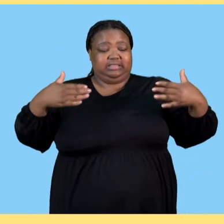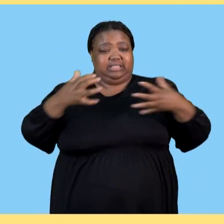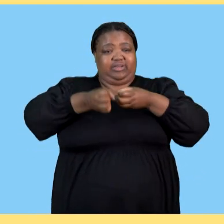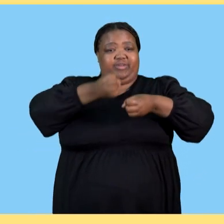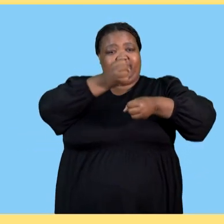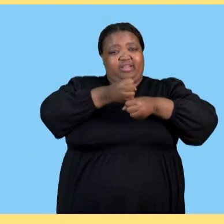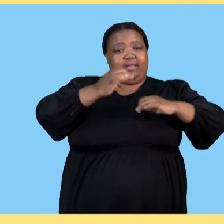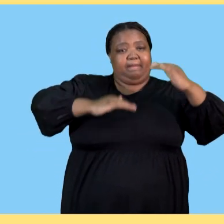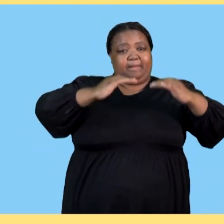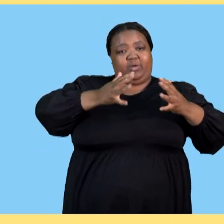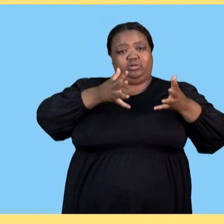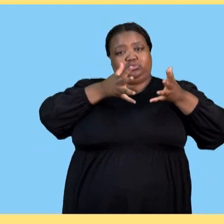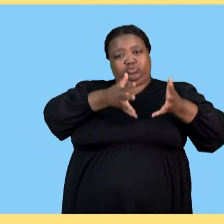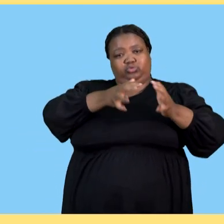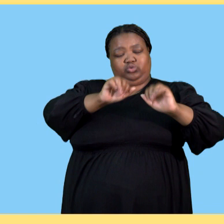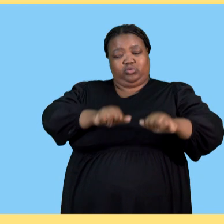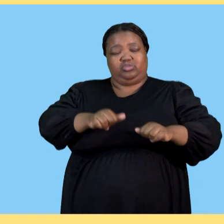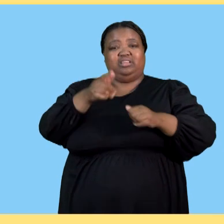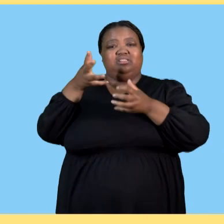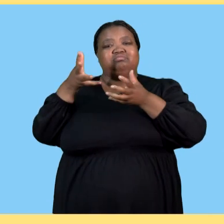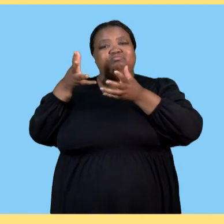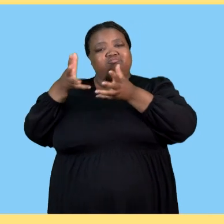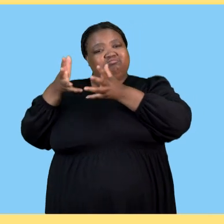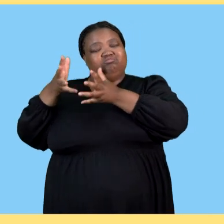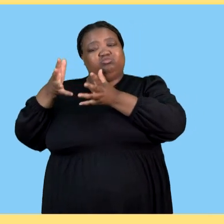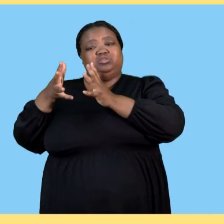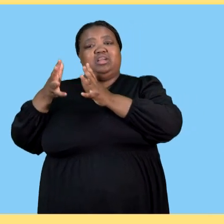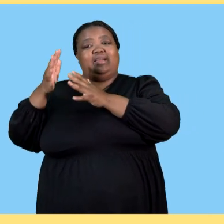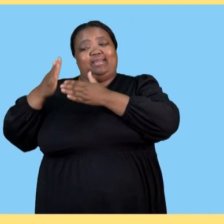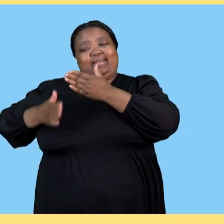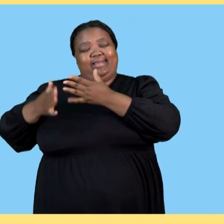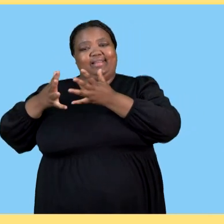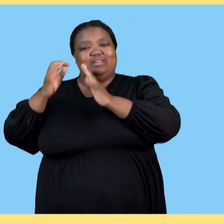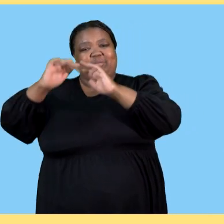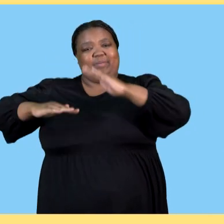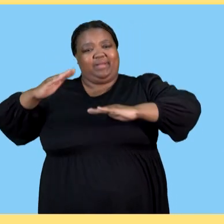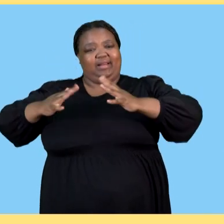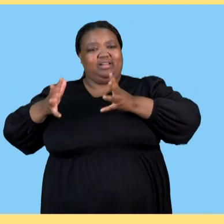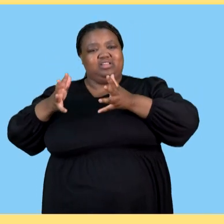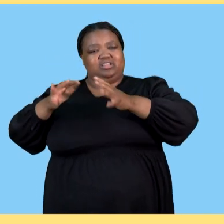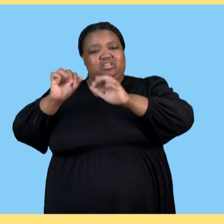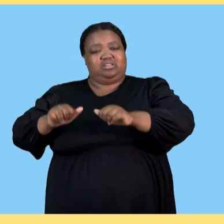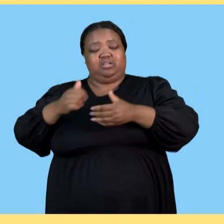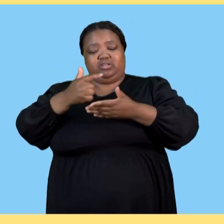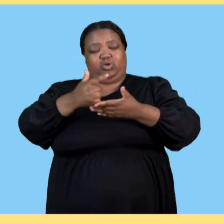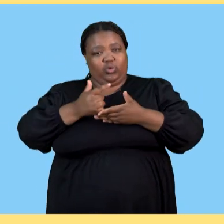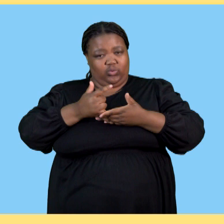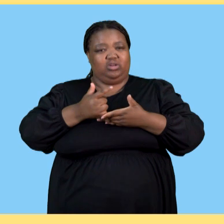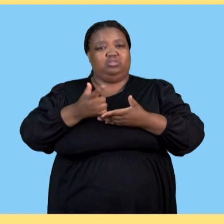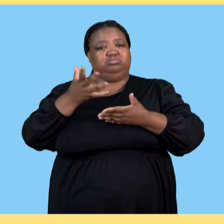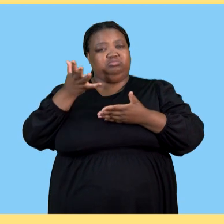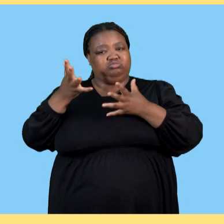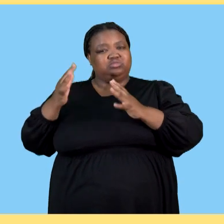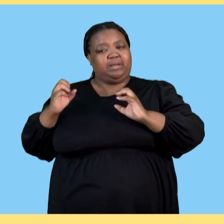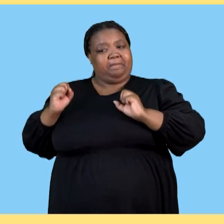the beginning, and this becomes our balance at the end. Note, the repayments of the capital portion of the loan